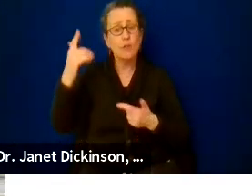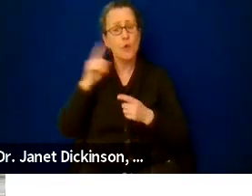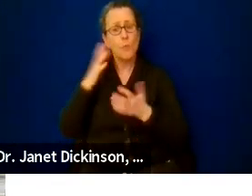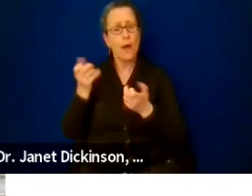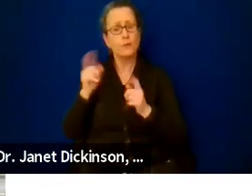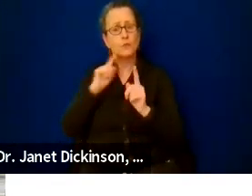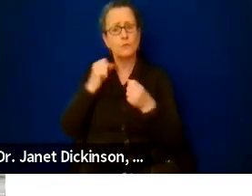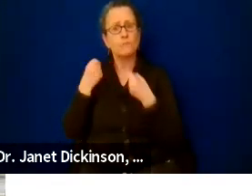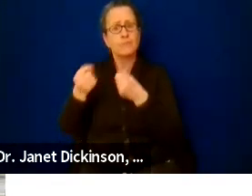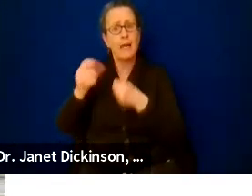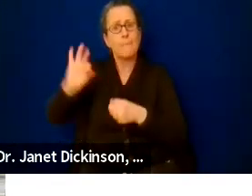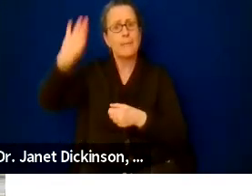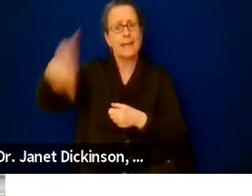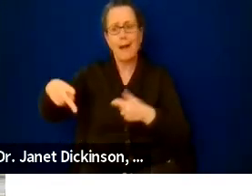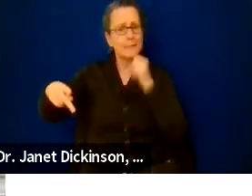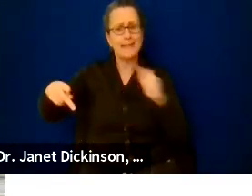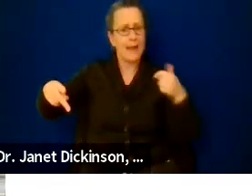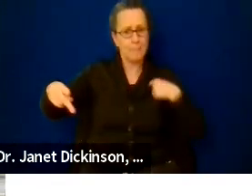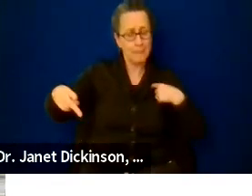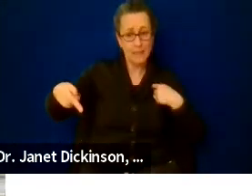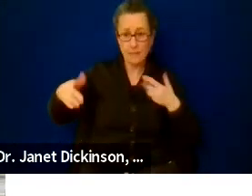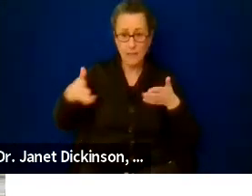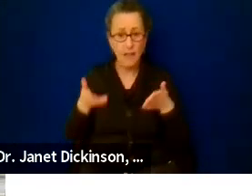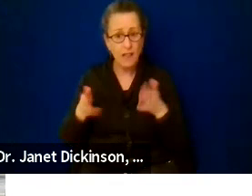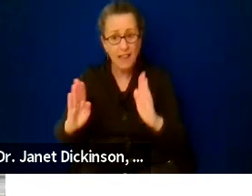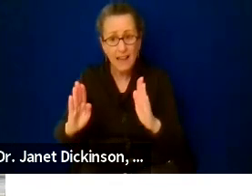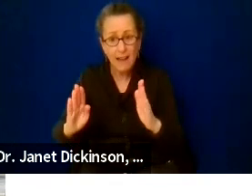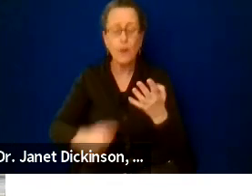know I ask this question every fall, is where can I find my bus schedule?